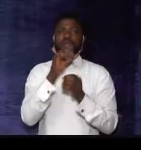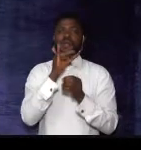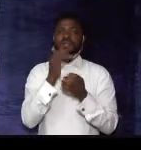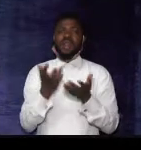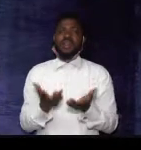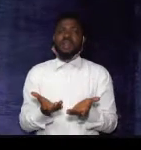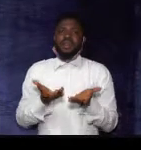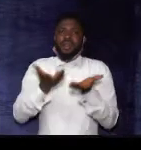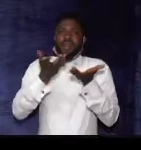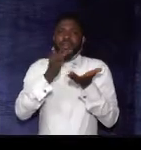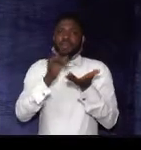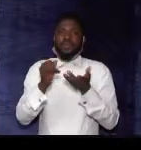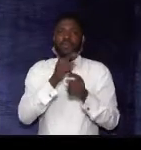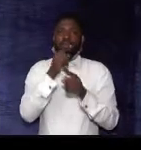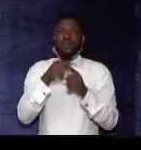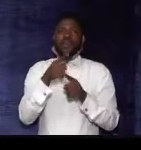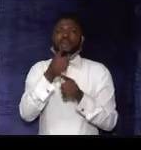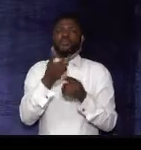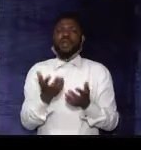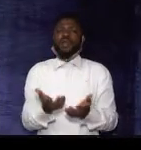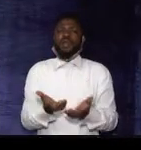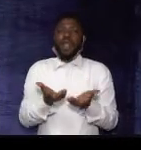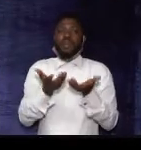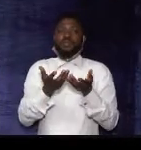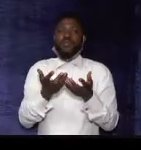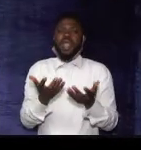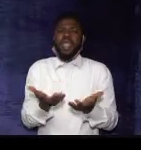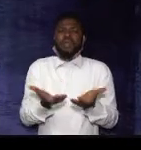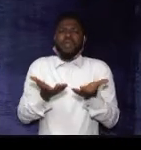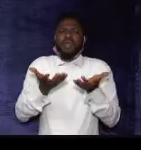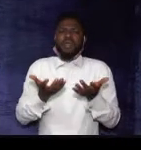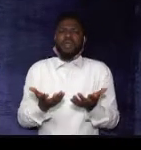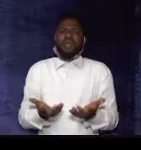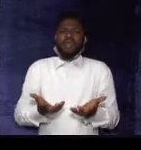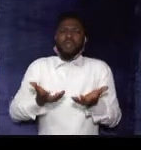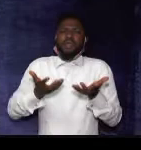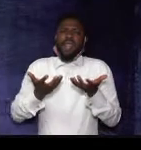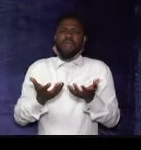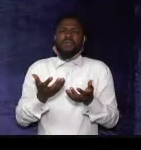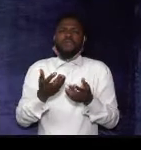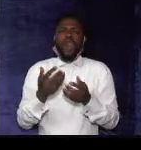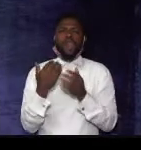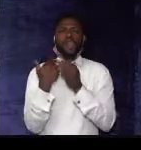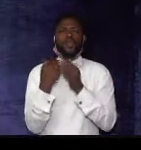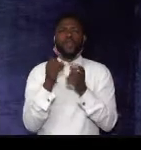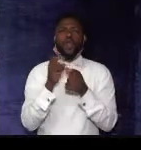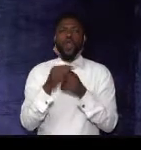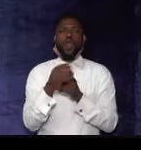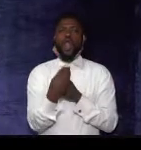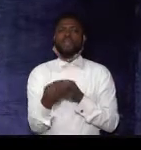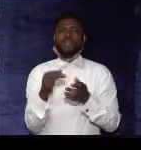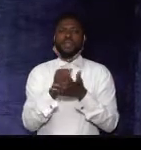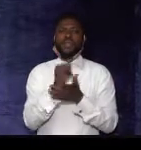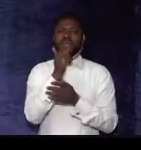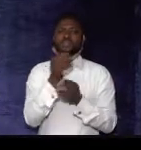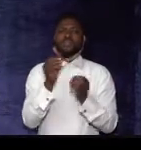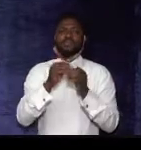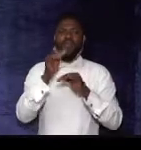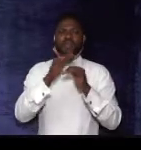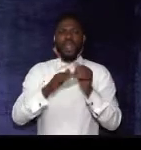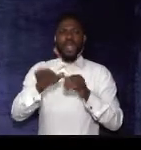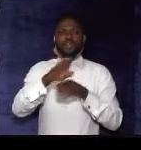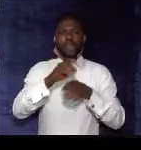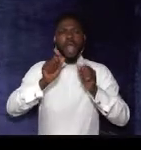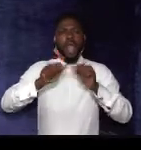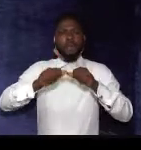is lifting. Here, lifting is when you carry heavy load or object that is more than